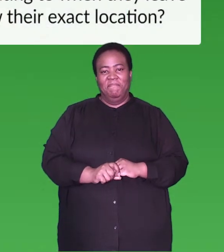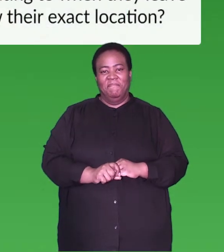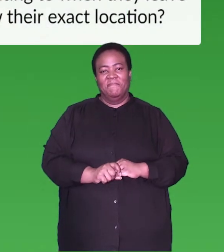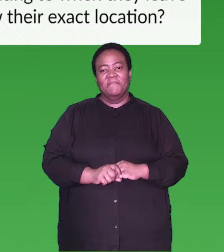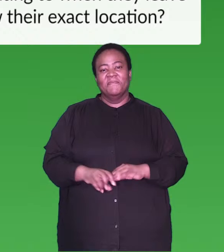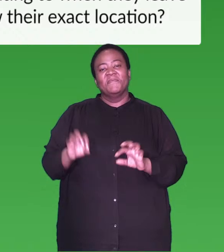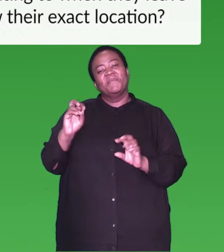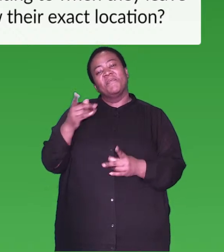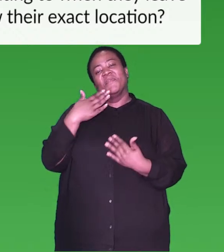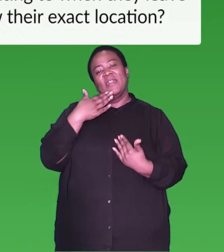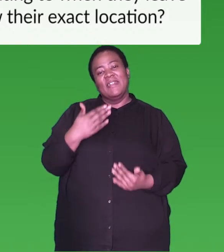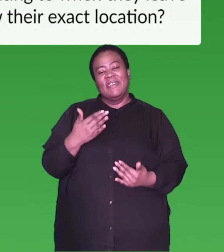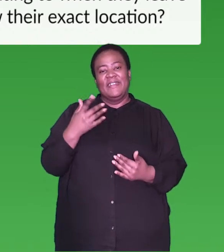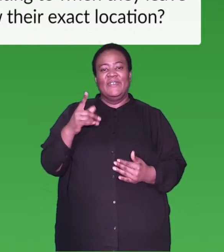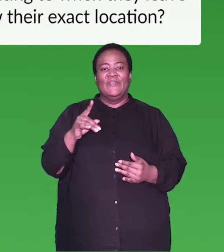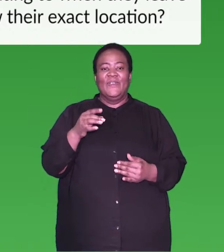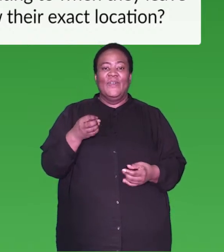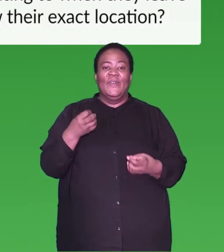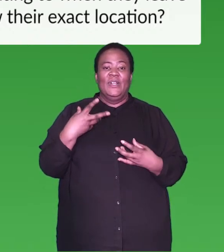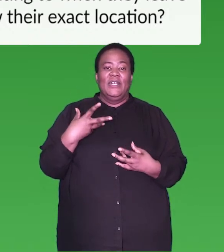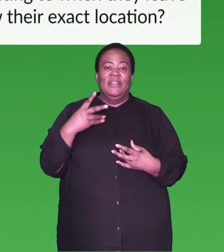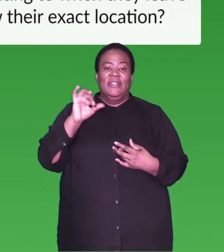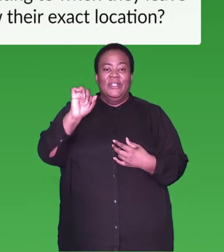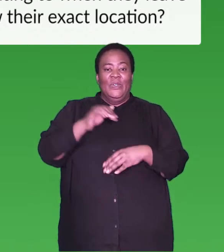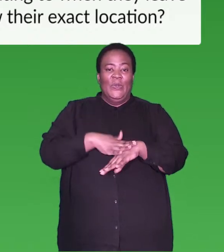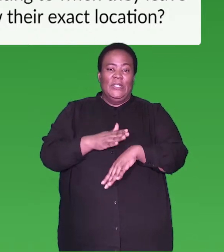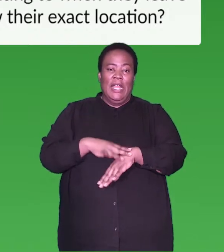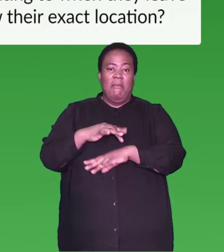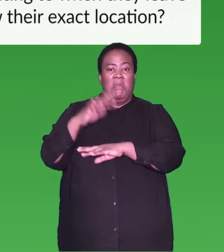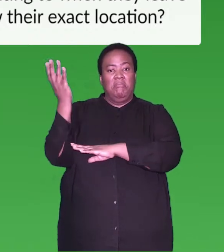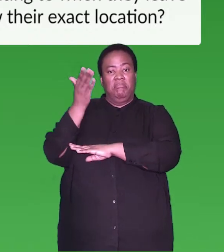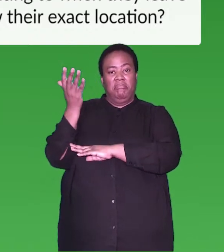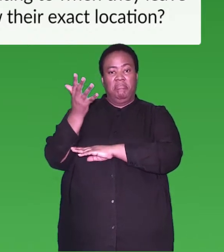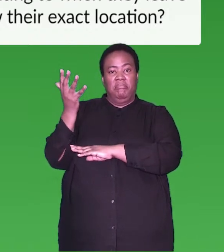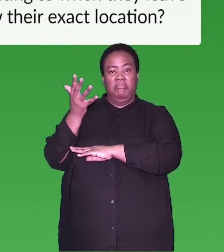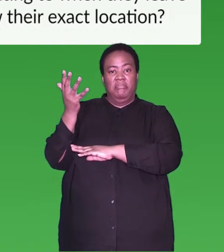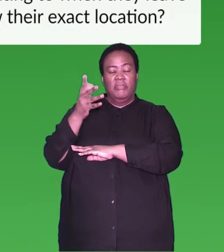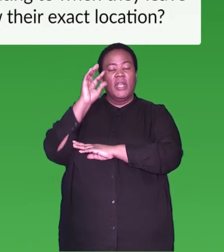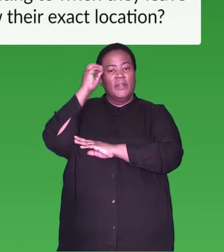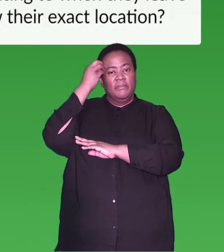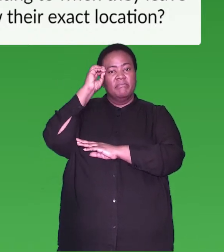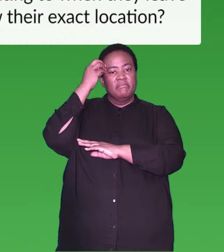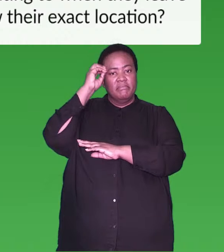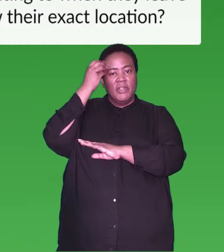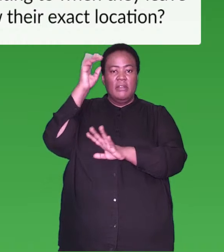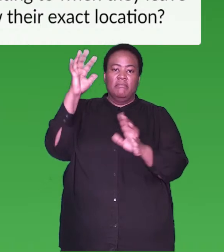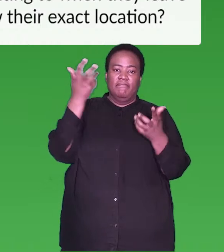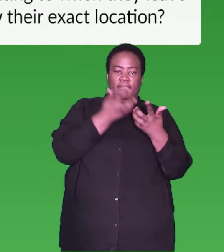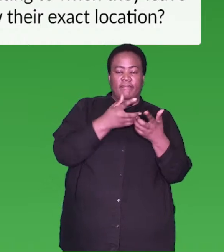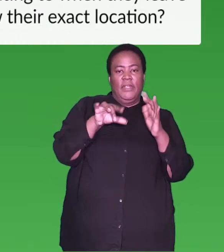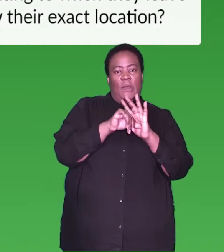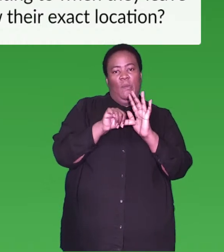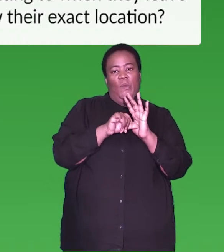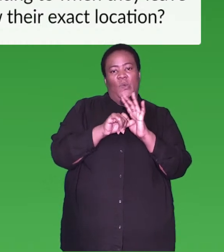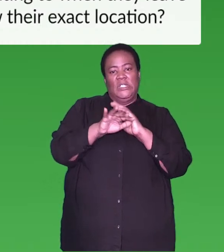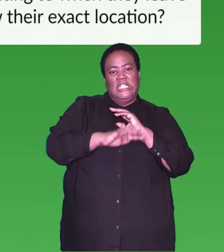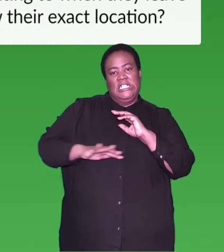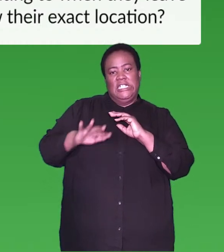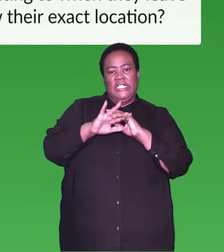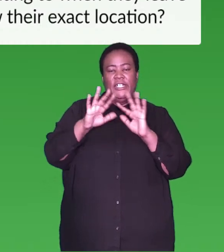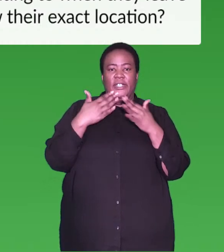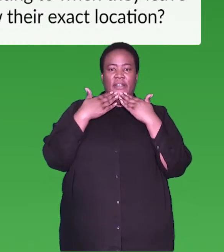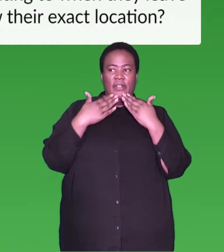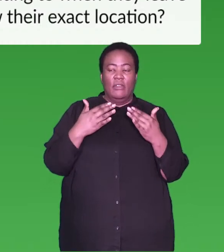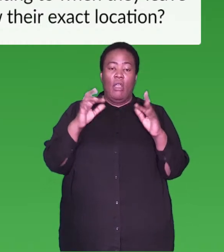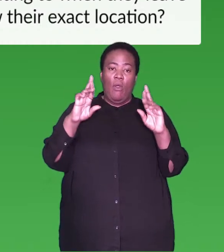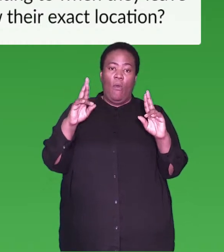Thanks so much, Philippe, for giving us of your time and presenting on such an interesting and relevant and important area. Thank you.